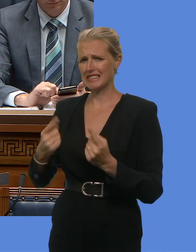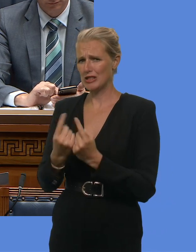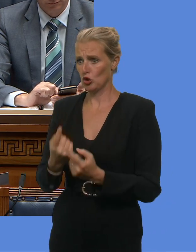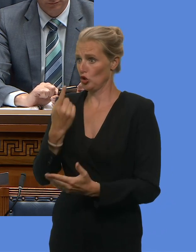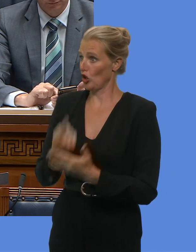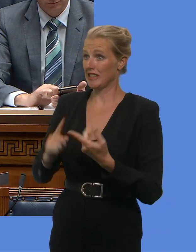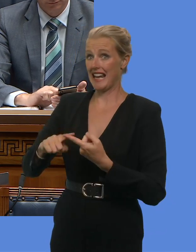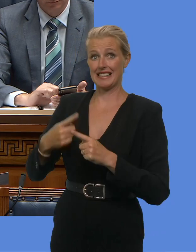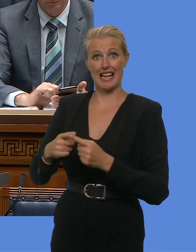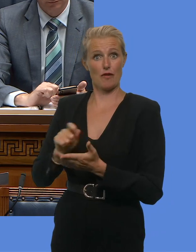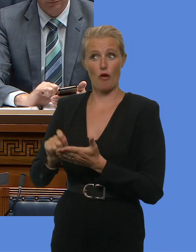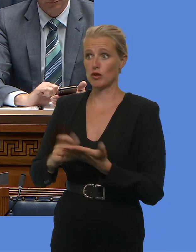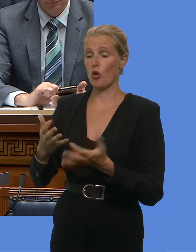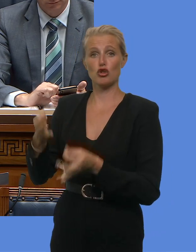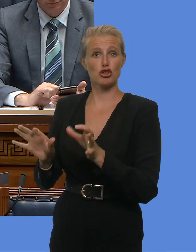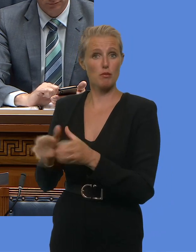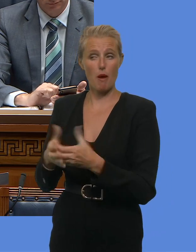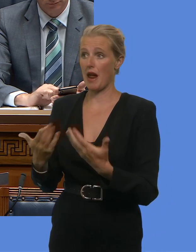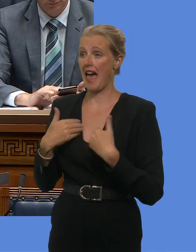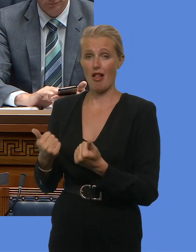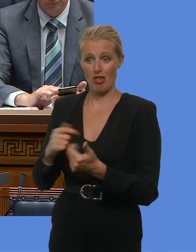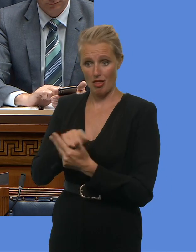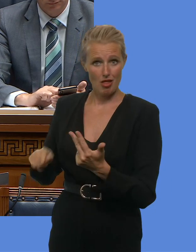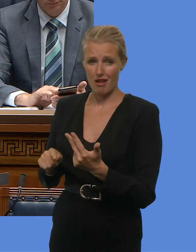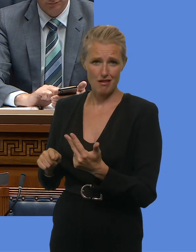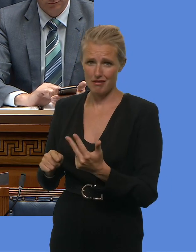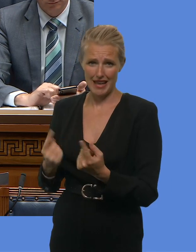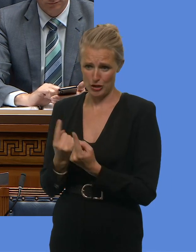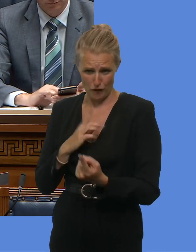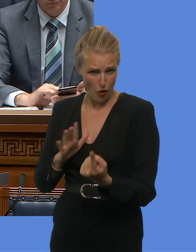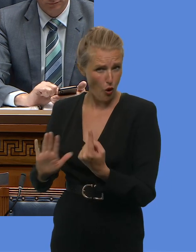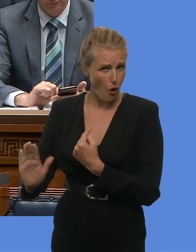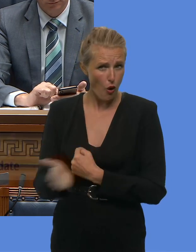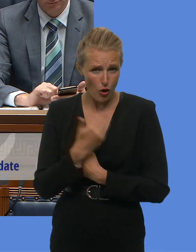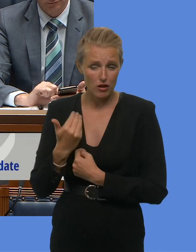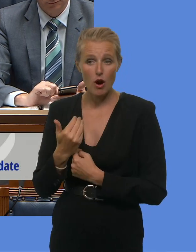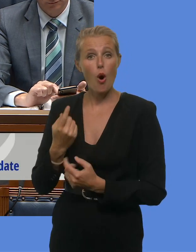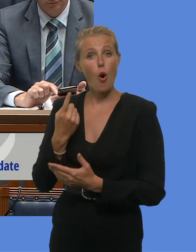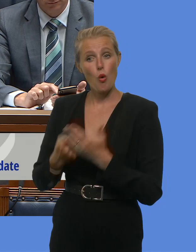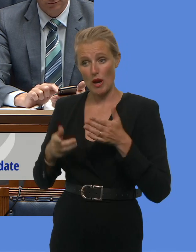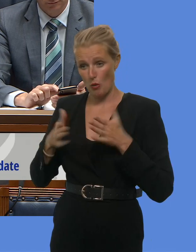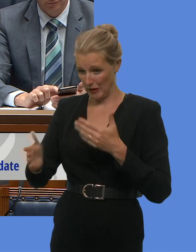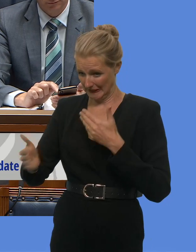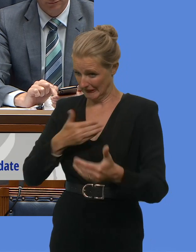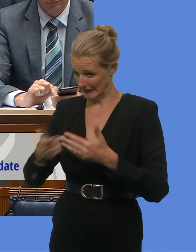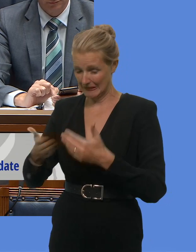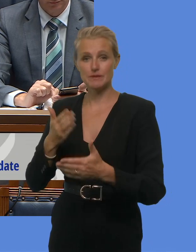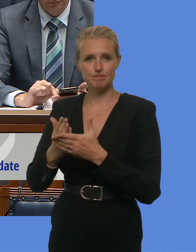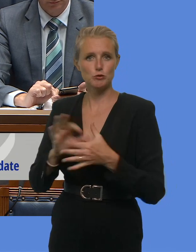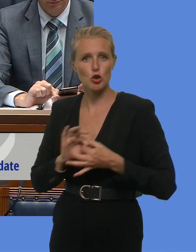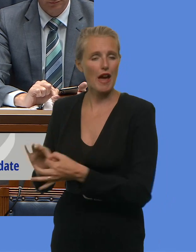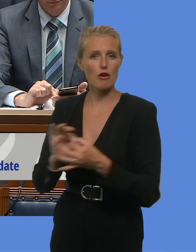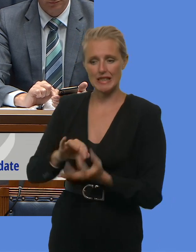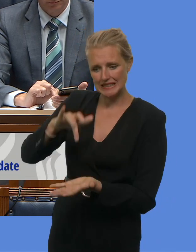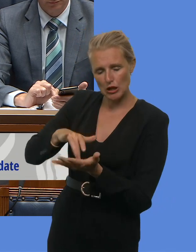Office, not just for the Justice Department and Health Department. It is an issue for all of us. We can only tackle this issue together, from central